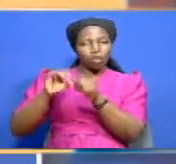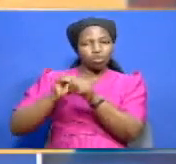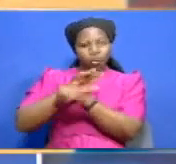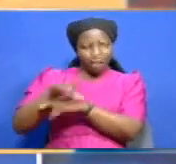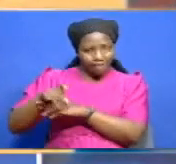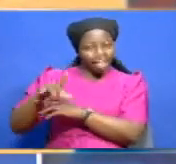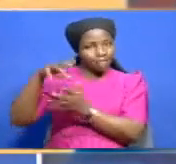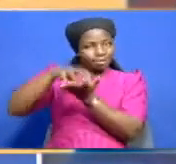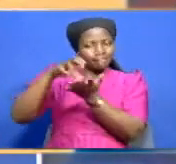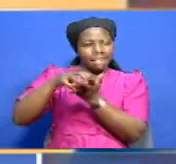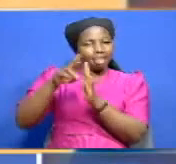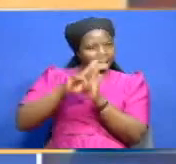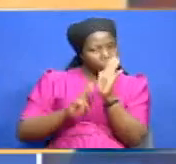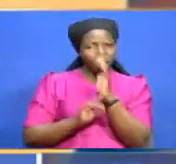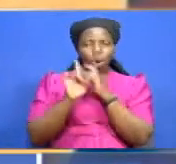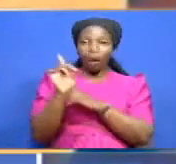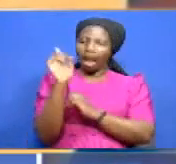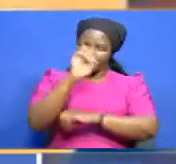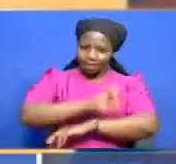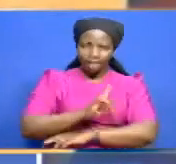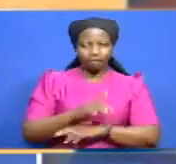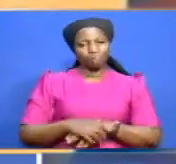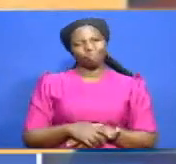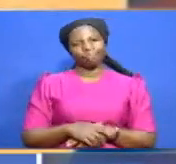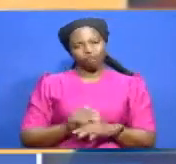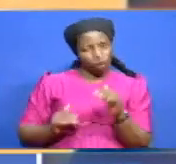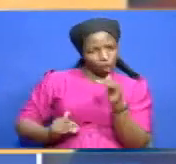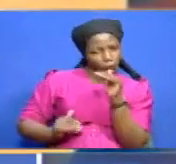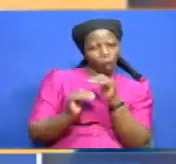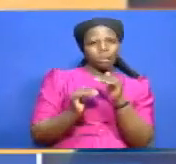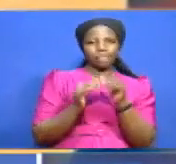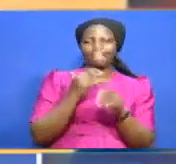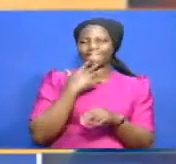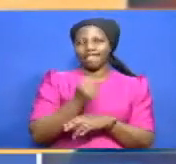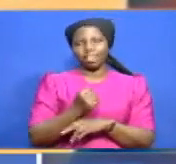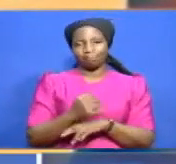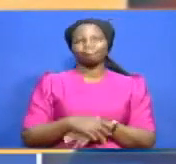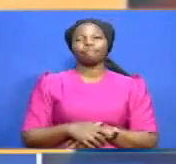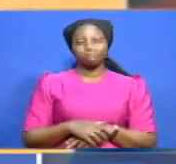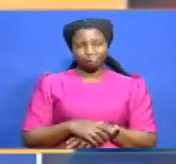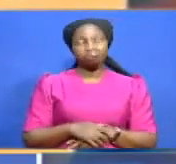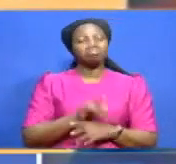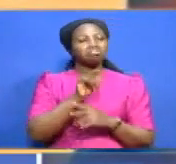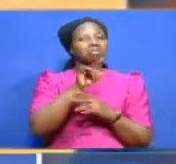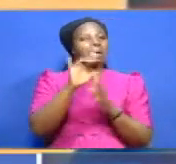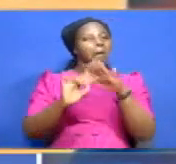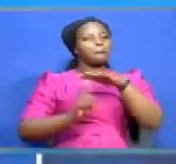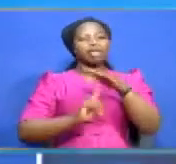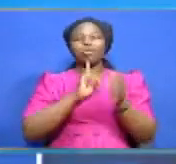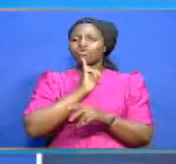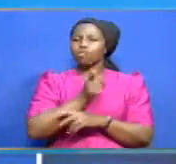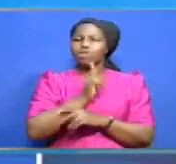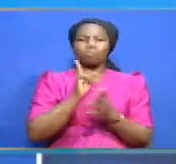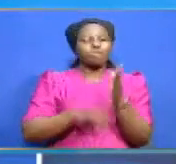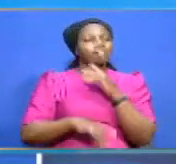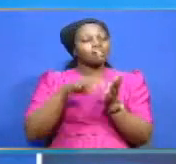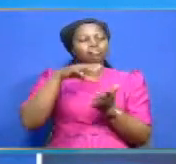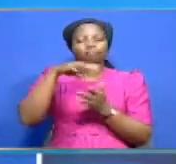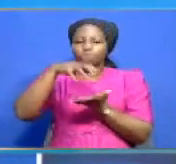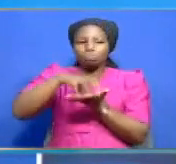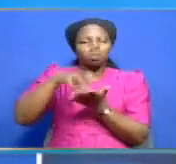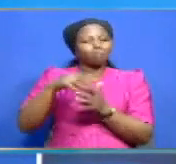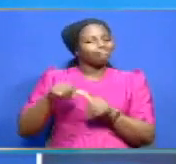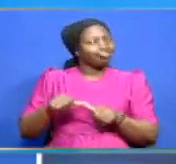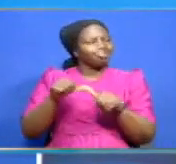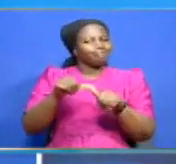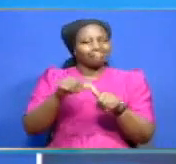single day, just 3 shy of the 500 mark, with the ministry warning that the situation is set to get worse. These figures will keep